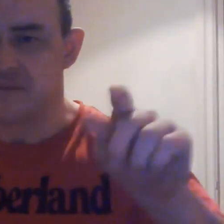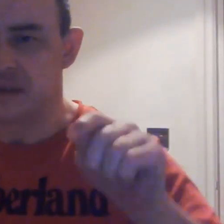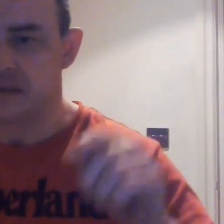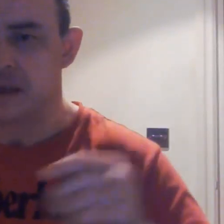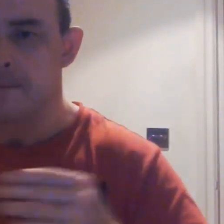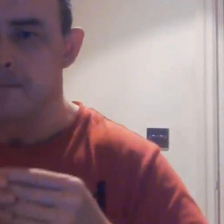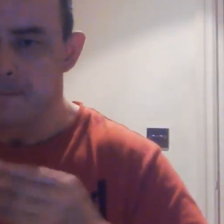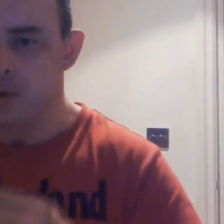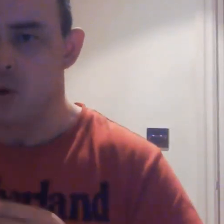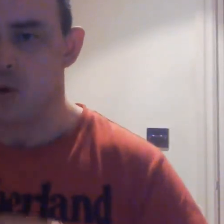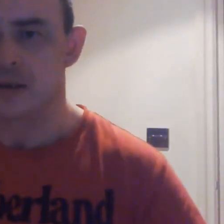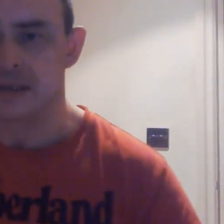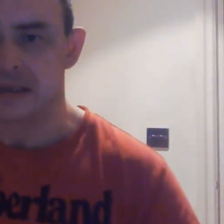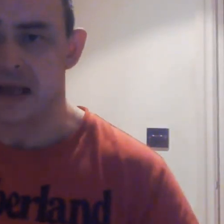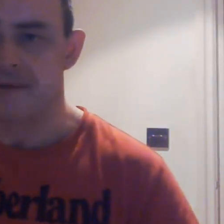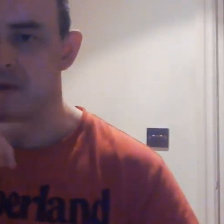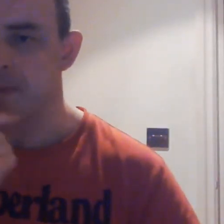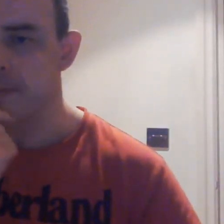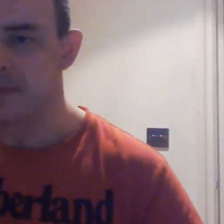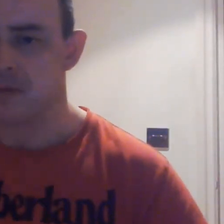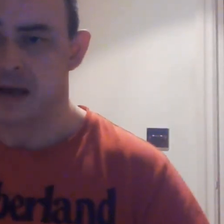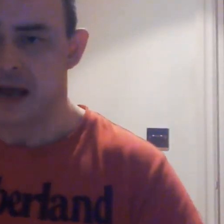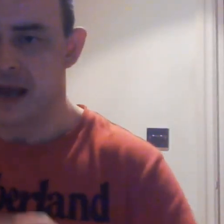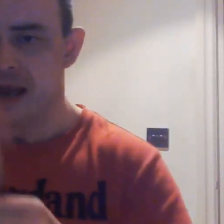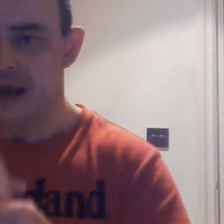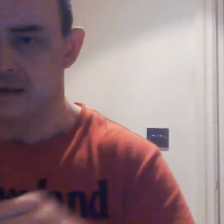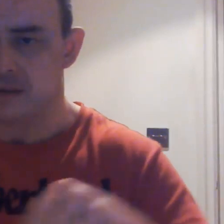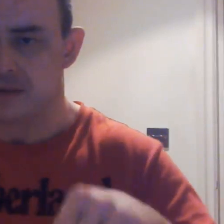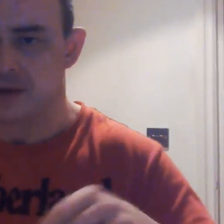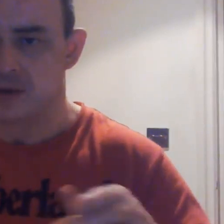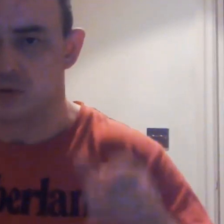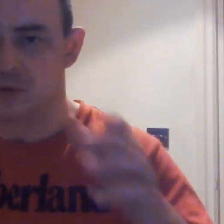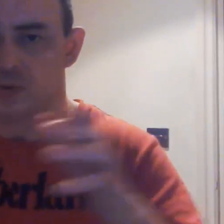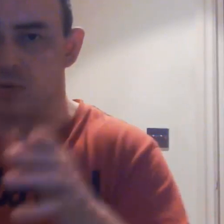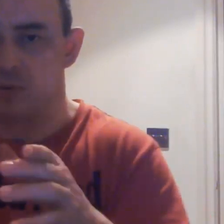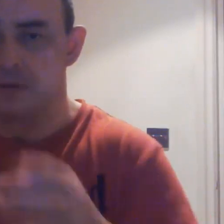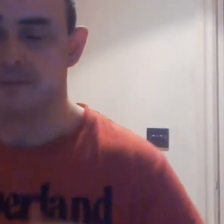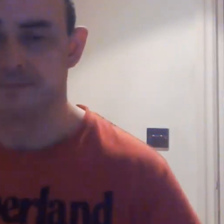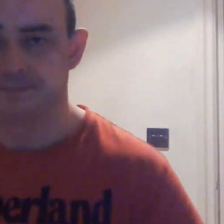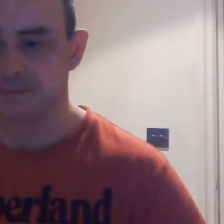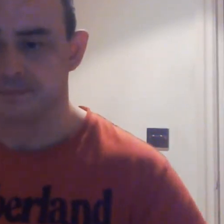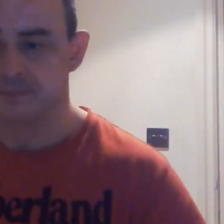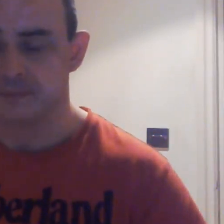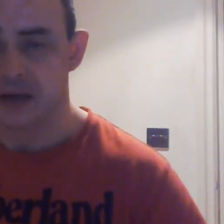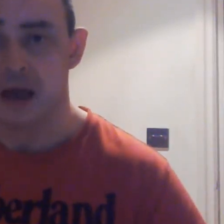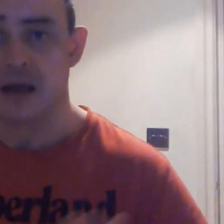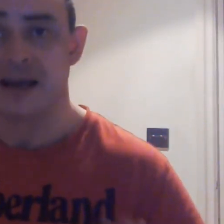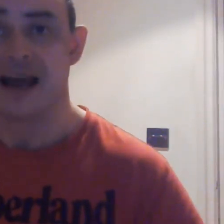Thank you.